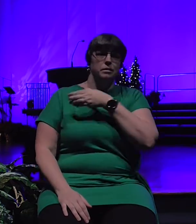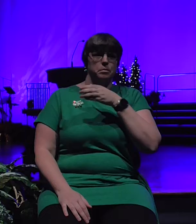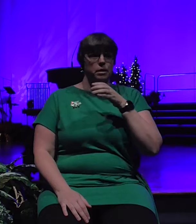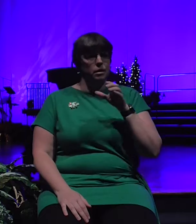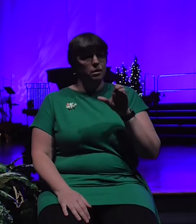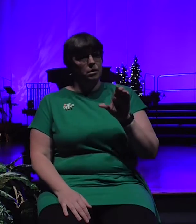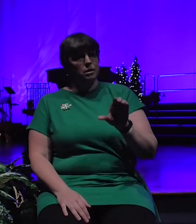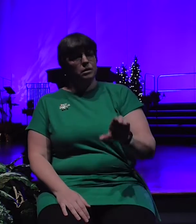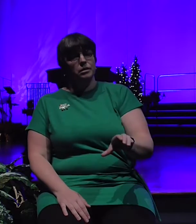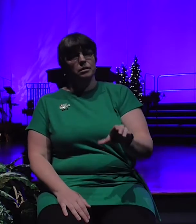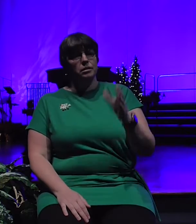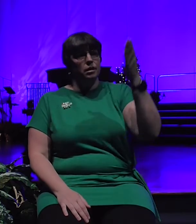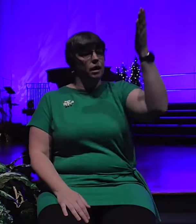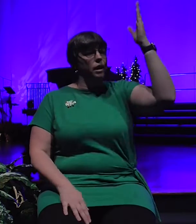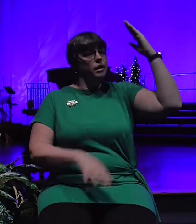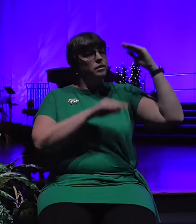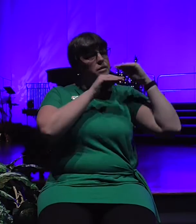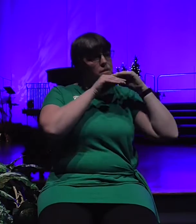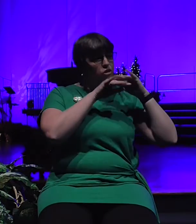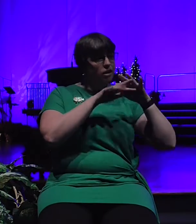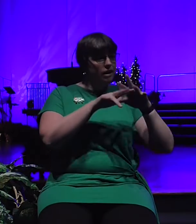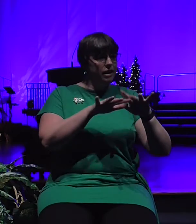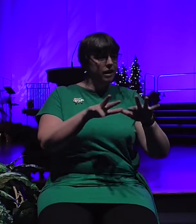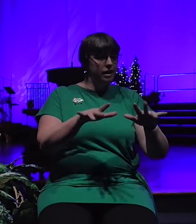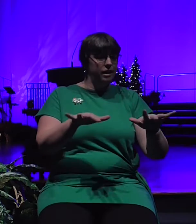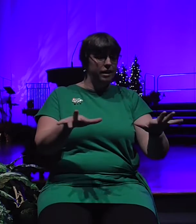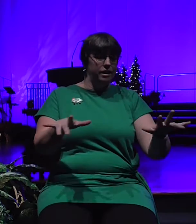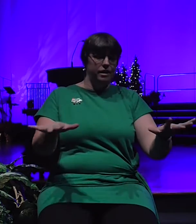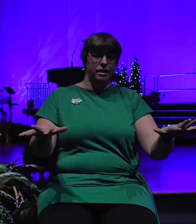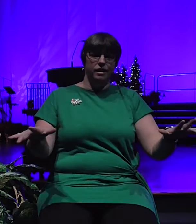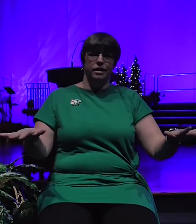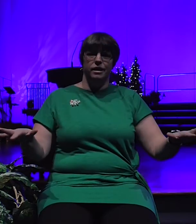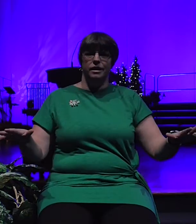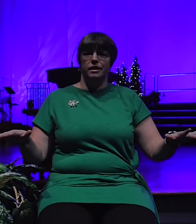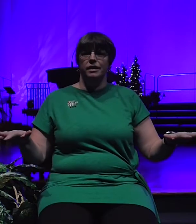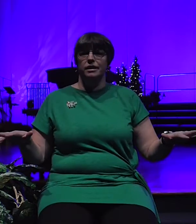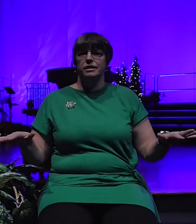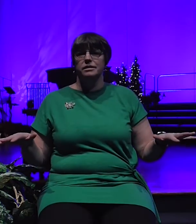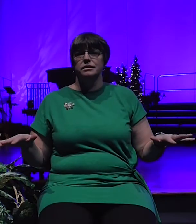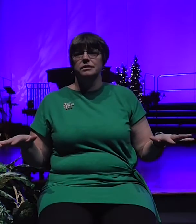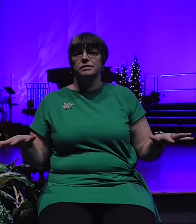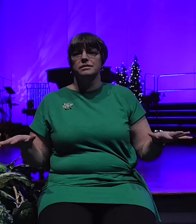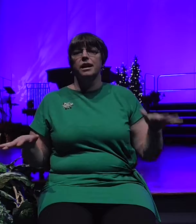the mighty power and the grace.